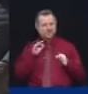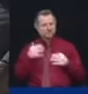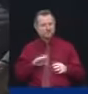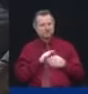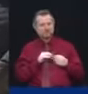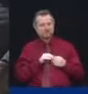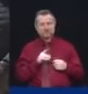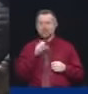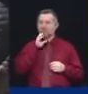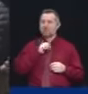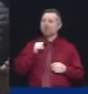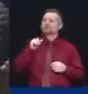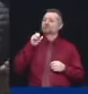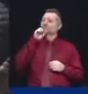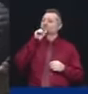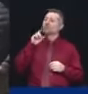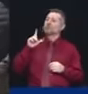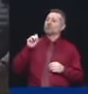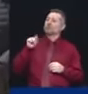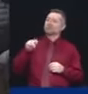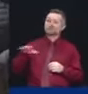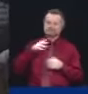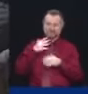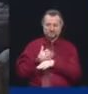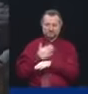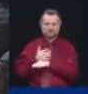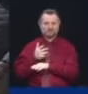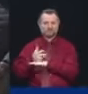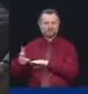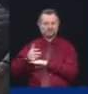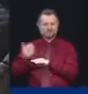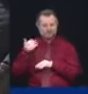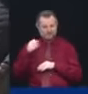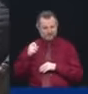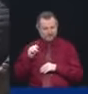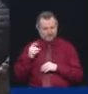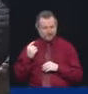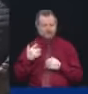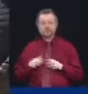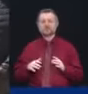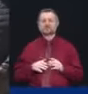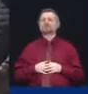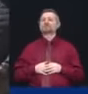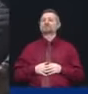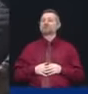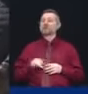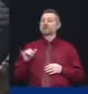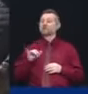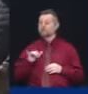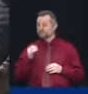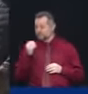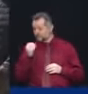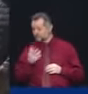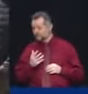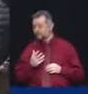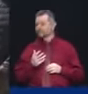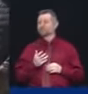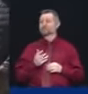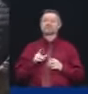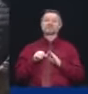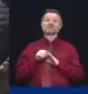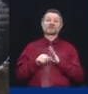Orange Lot Phase 2 project completed September of last year. Also at the state, the state has